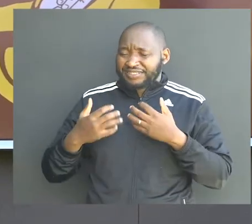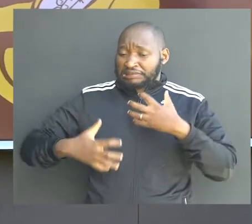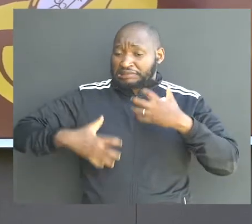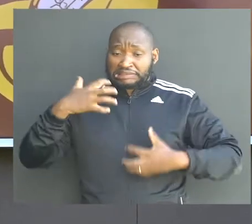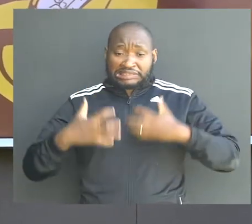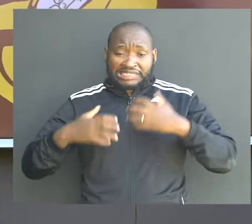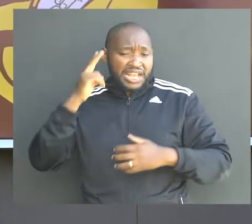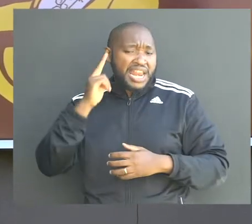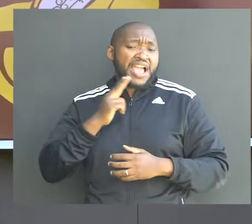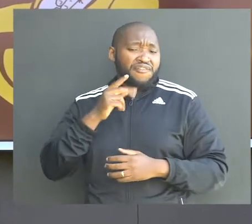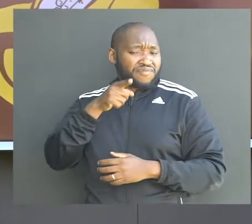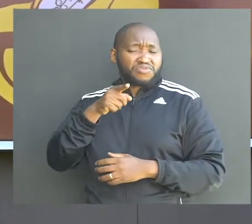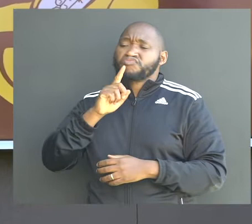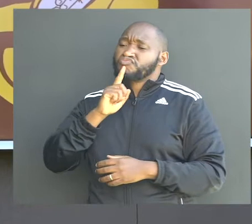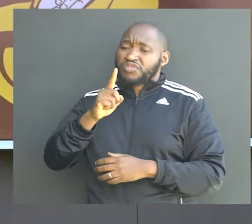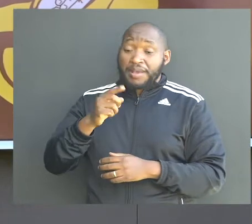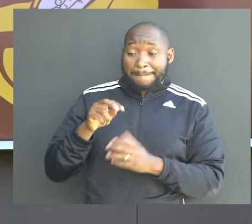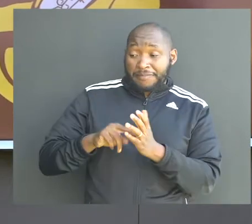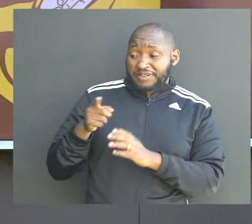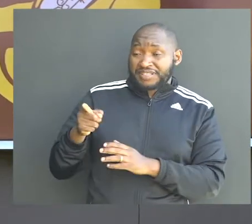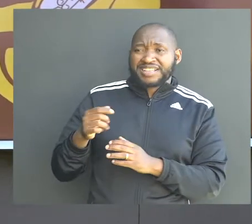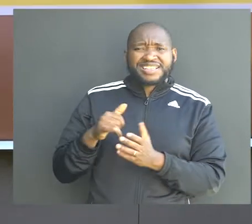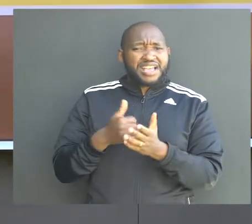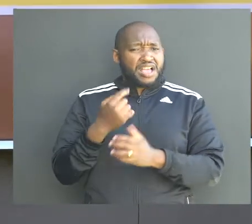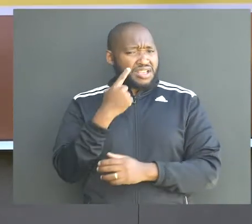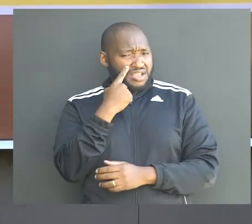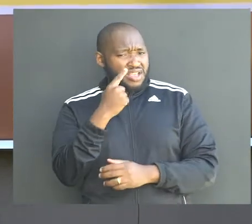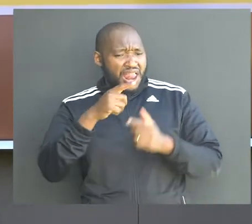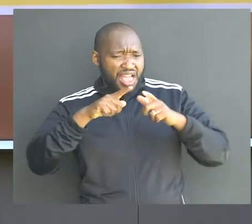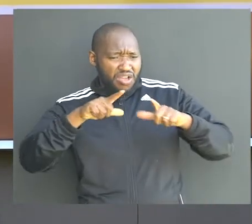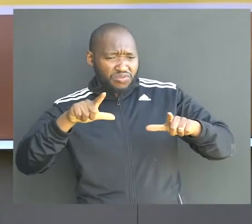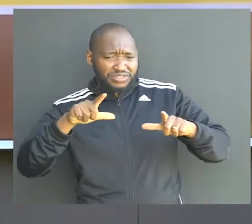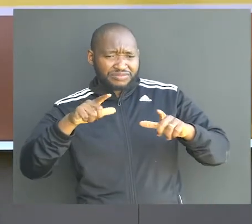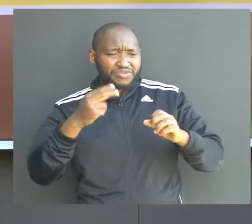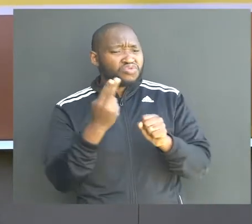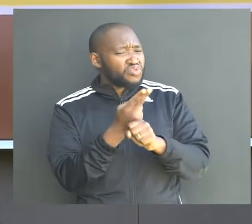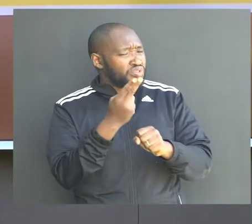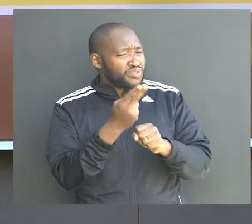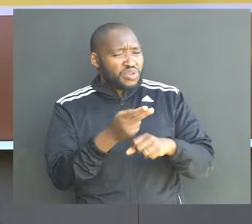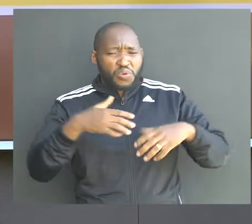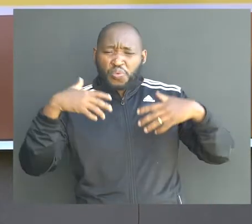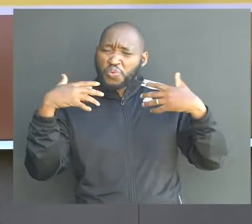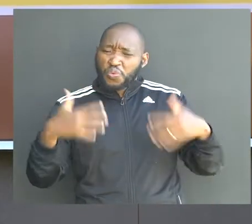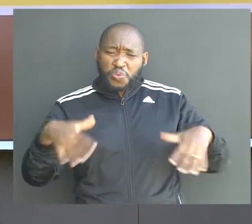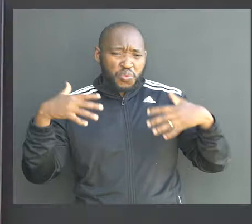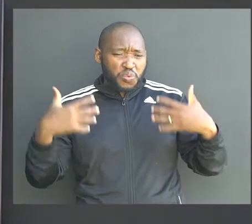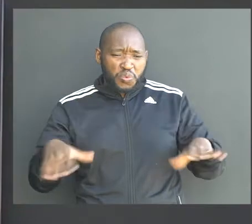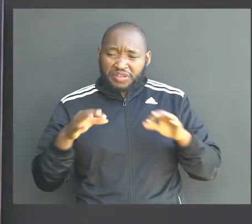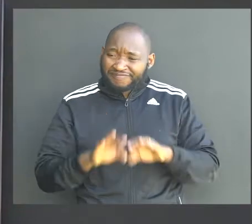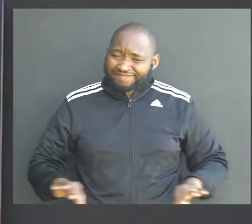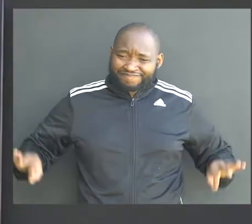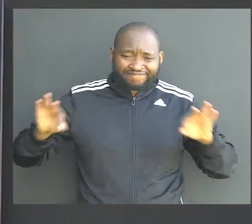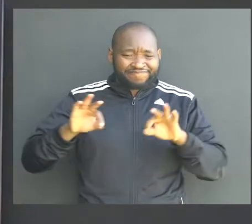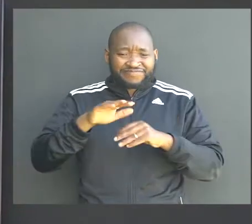how excited the deaf community it is. Wow. For them, just to see their language being spoken on your